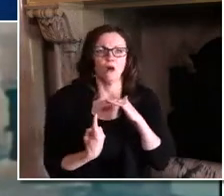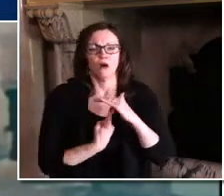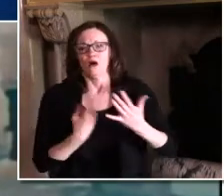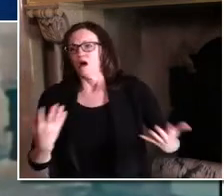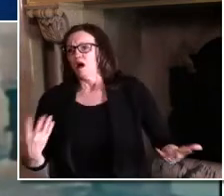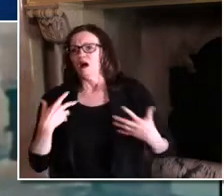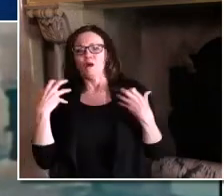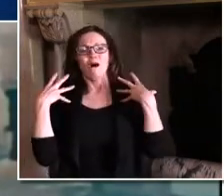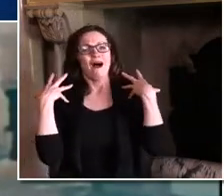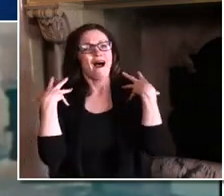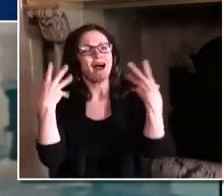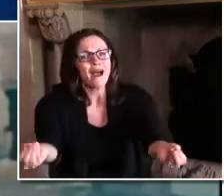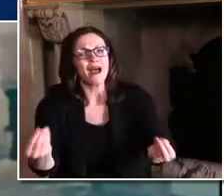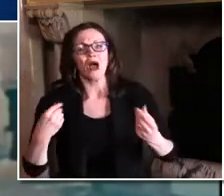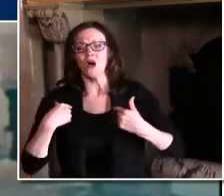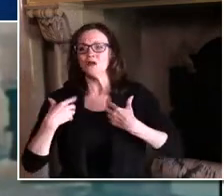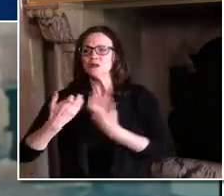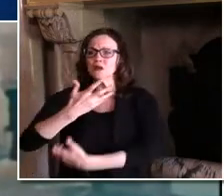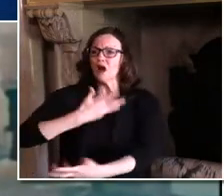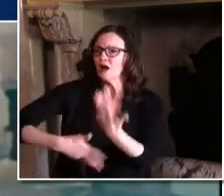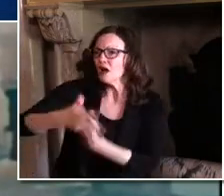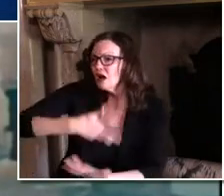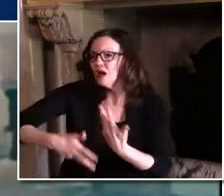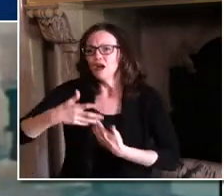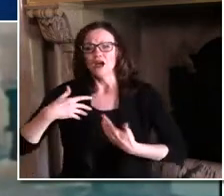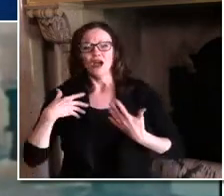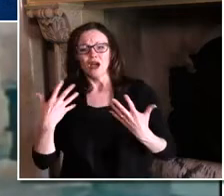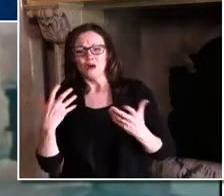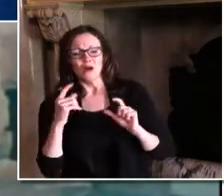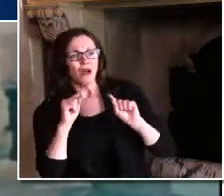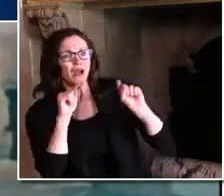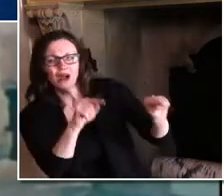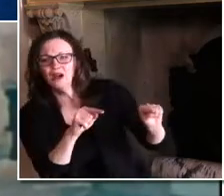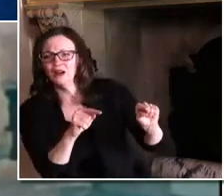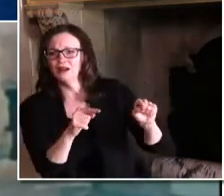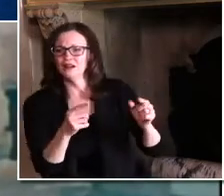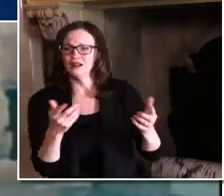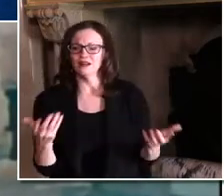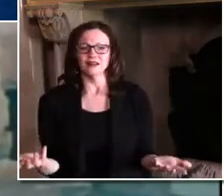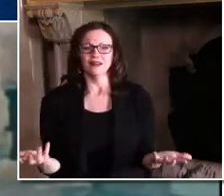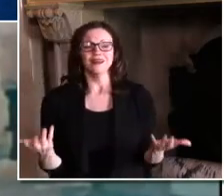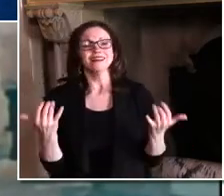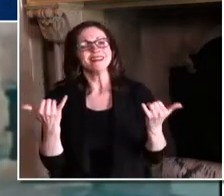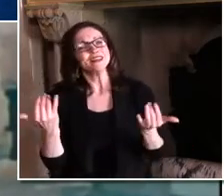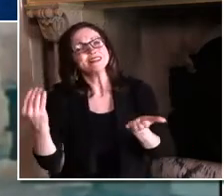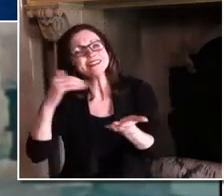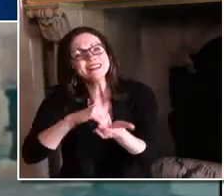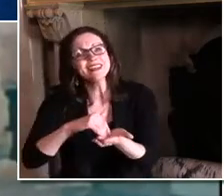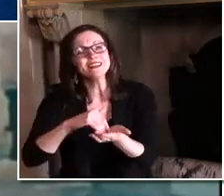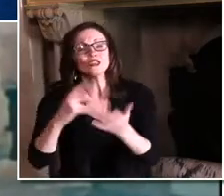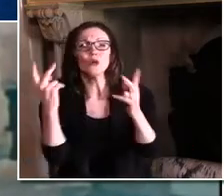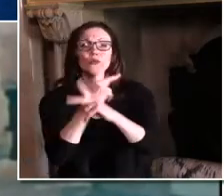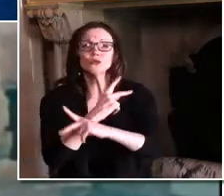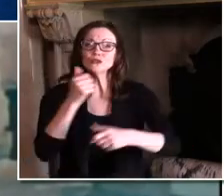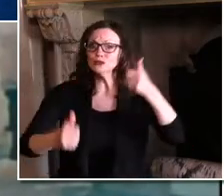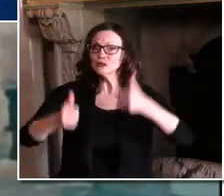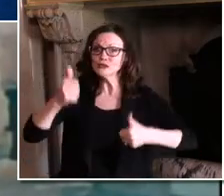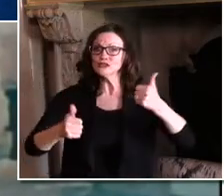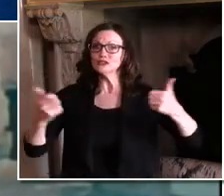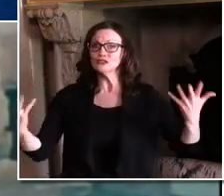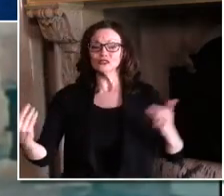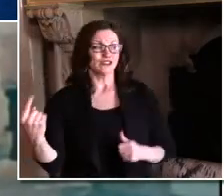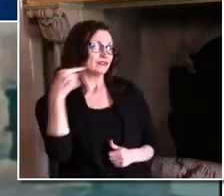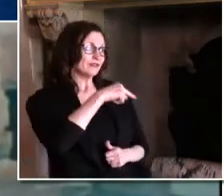being isolated to a hospital room by yourself, or being diagnosed with a potentially life-threatening respiratory